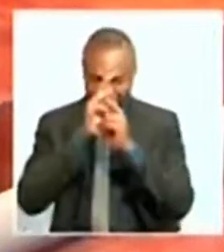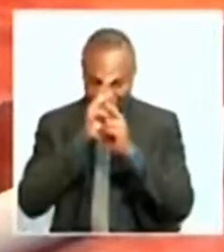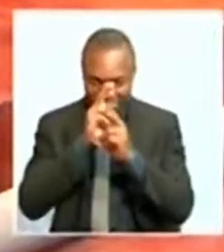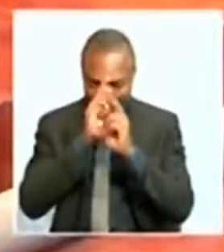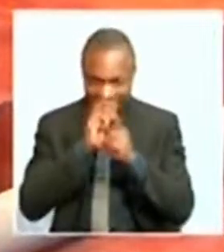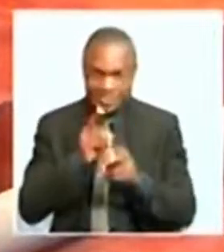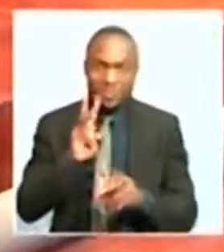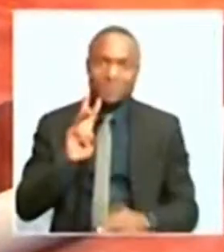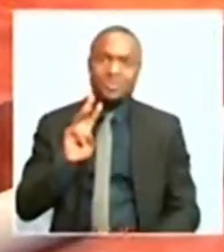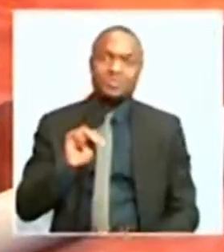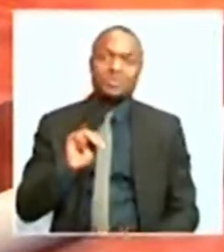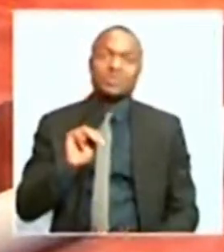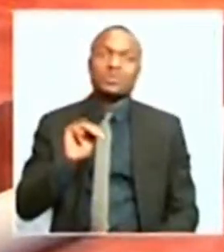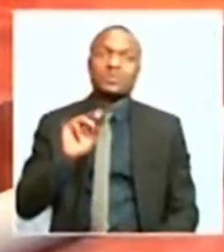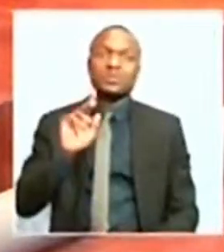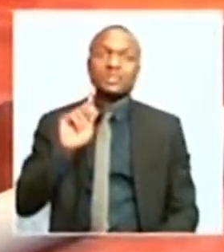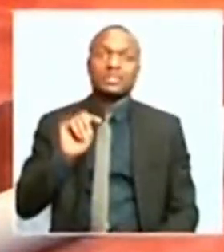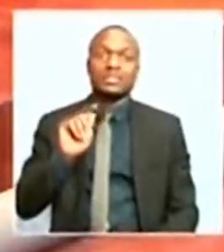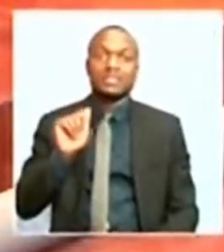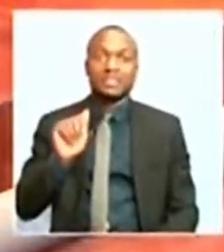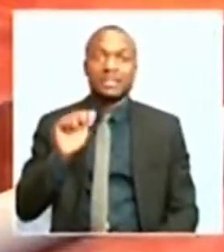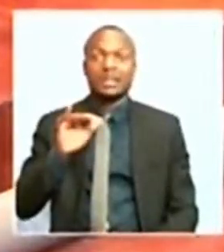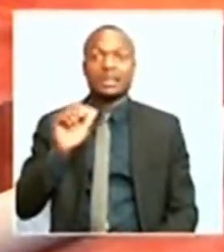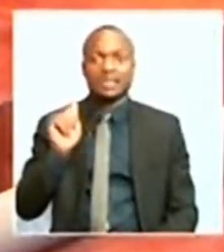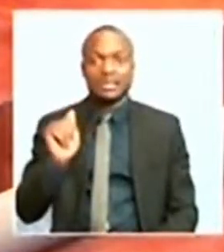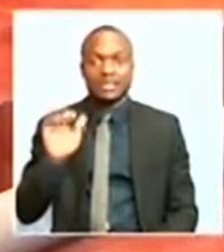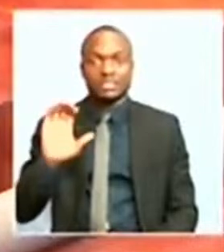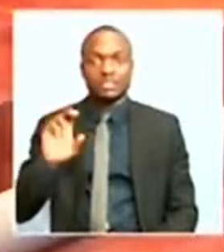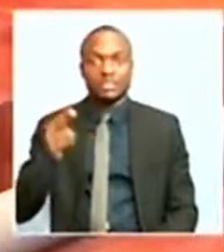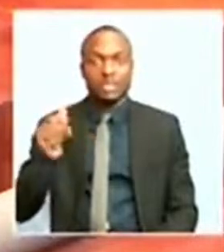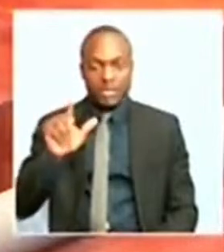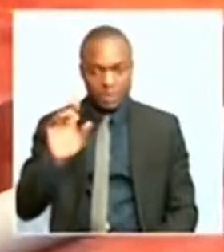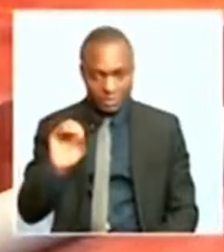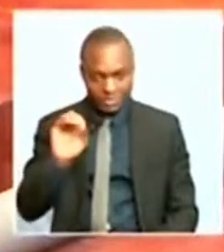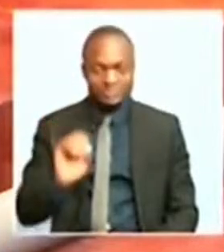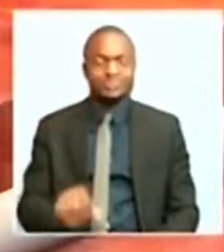Honorable Chalo. Okay, Chalo, sorry.